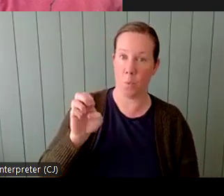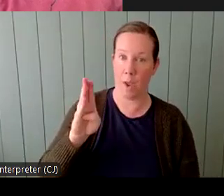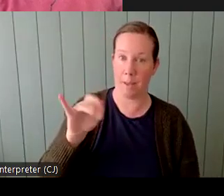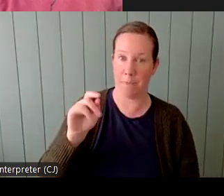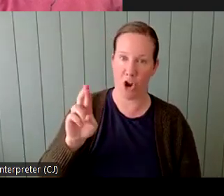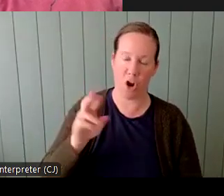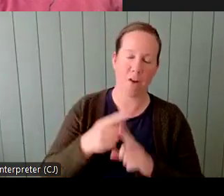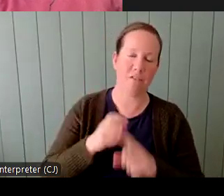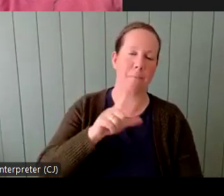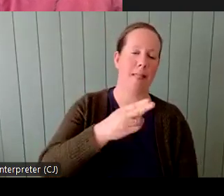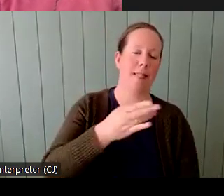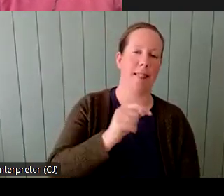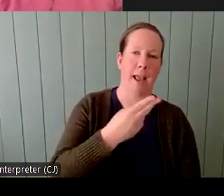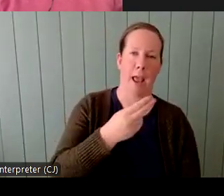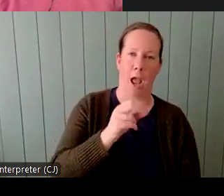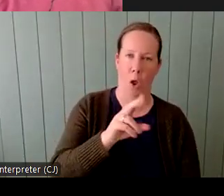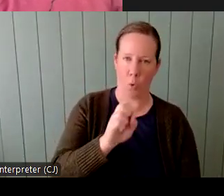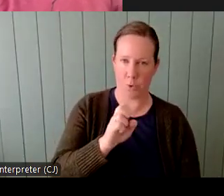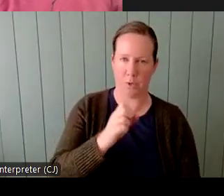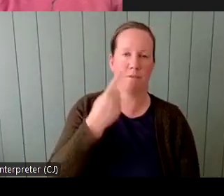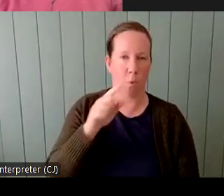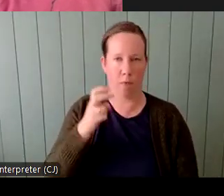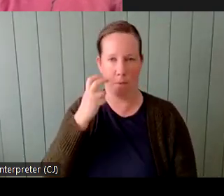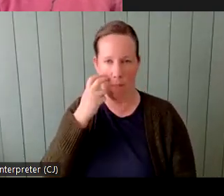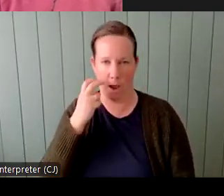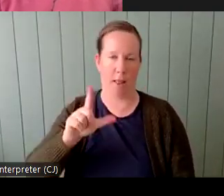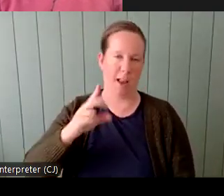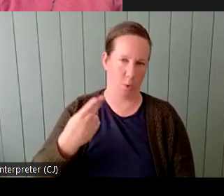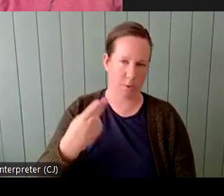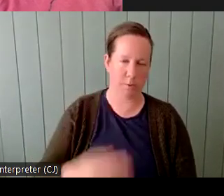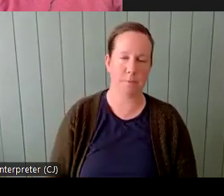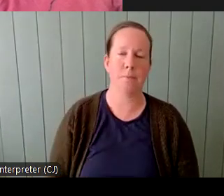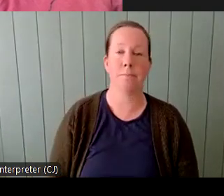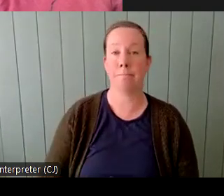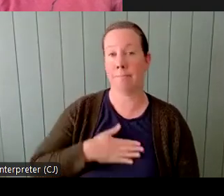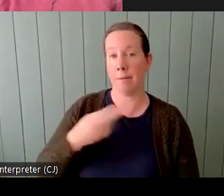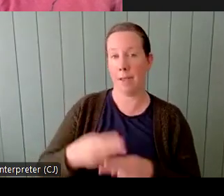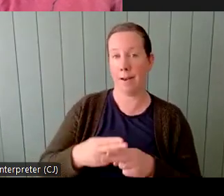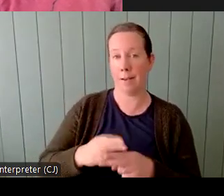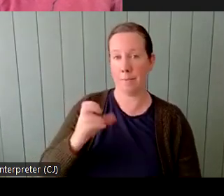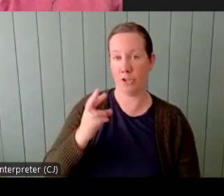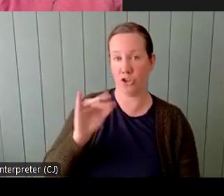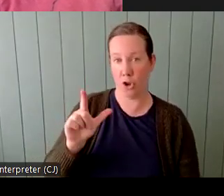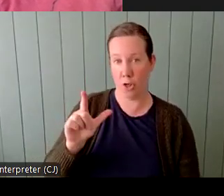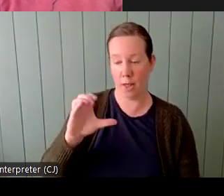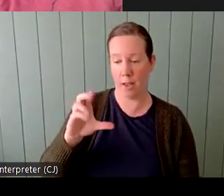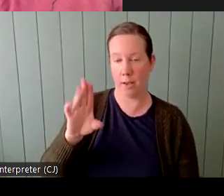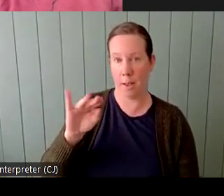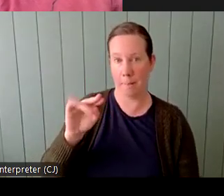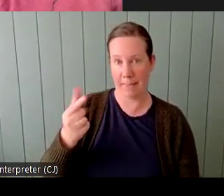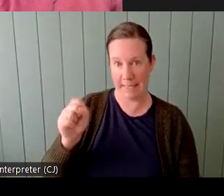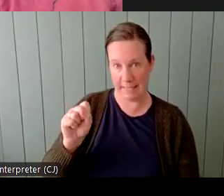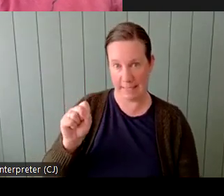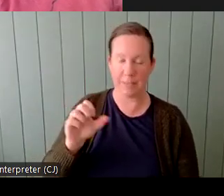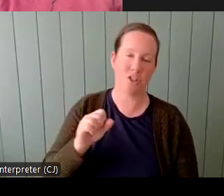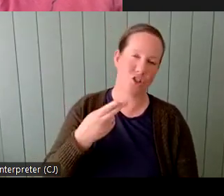for the Blind. My name is Cheryl Cumings. My pronouns are she, her, and I am the